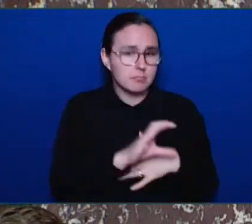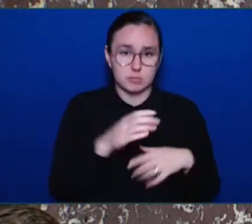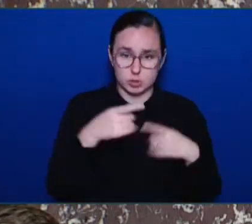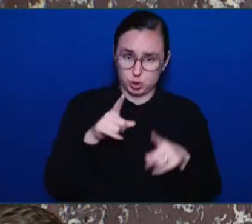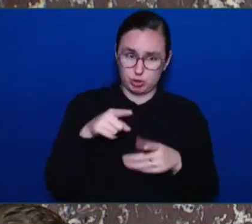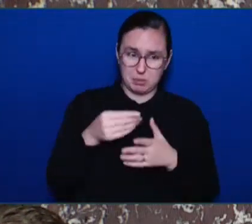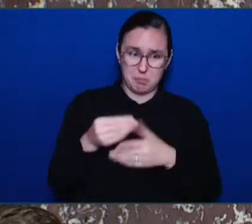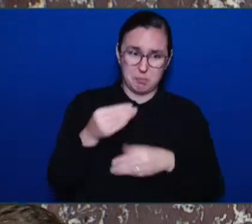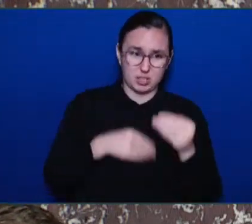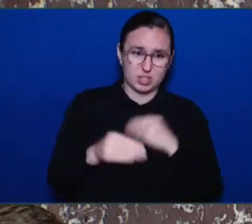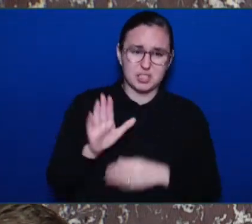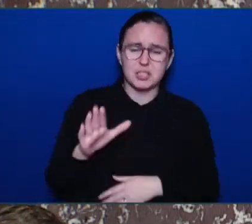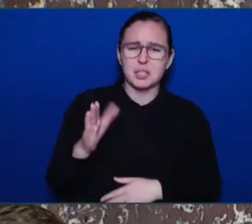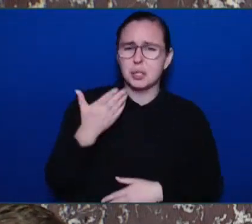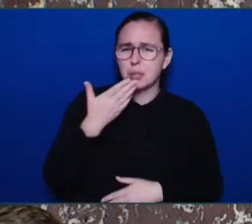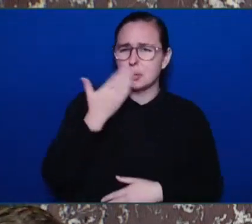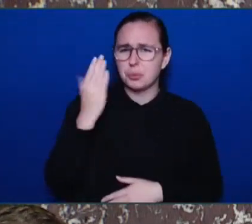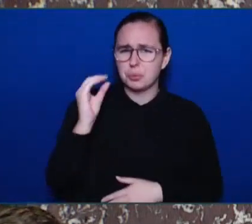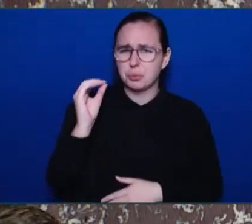one